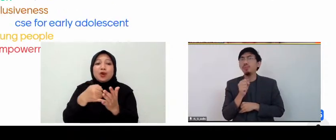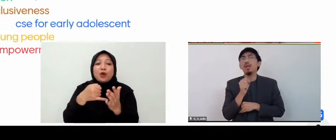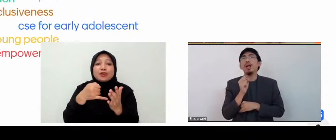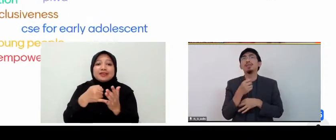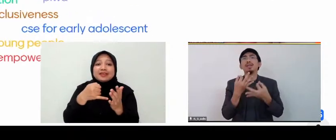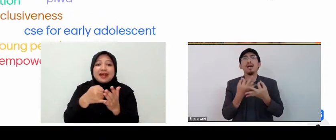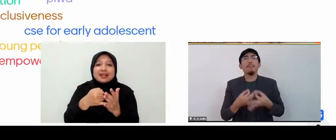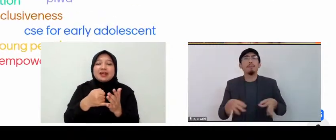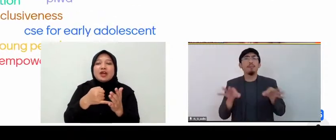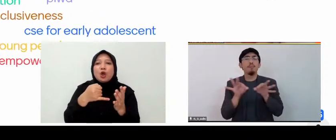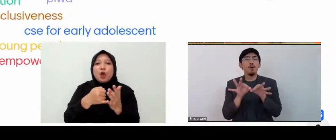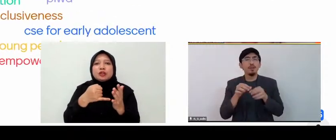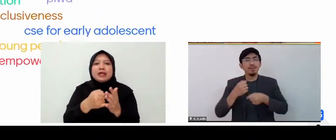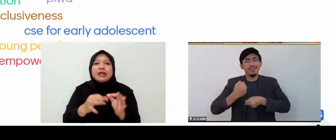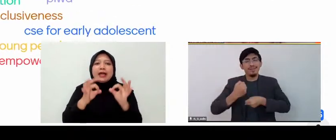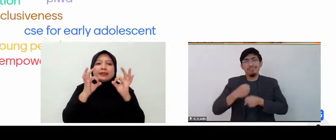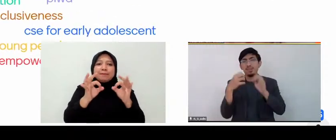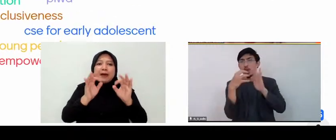not only